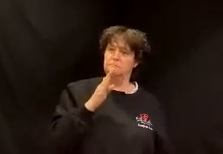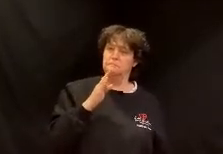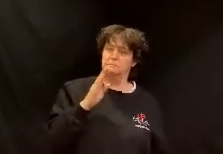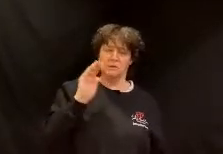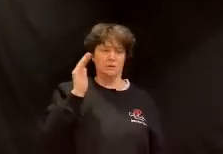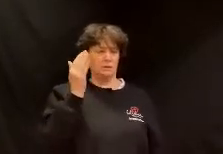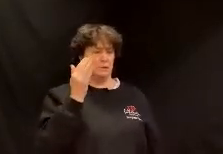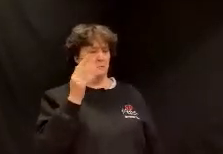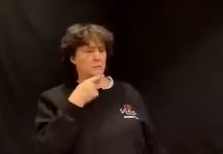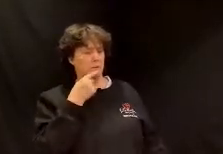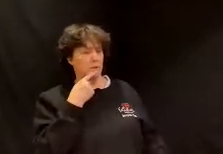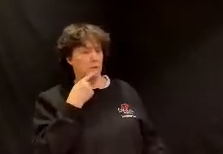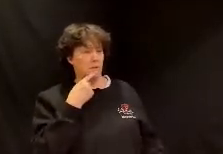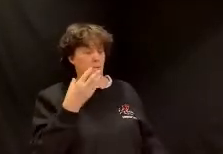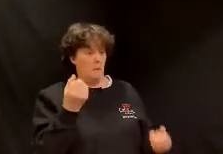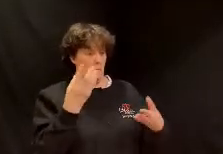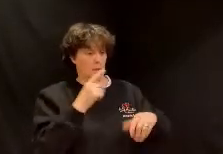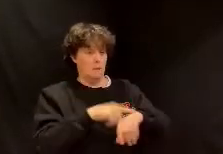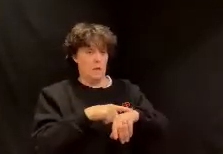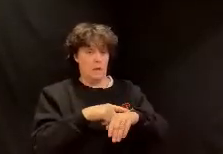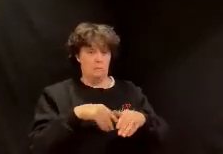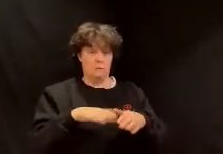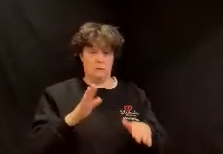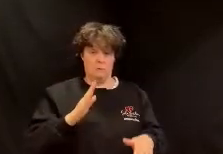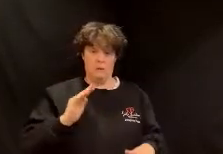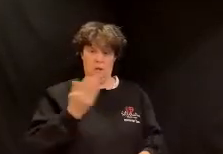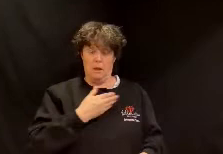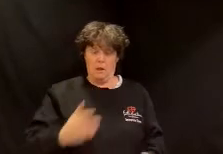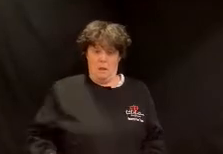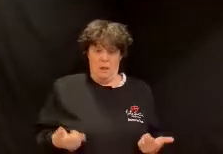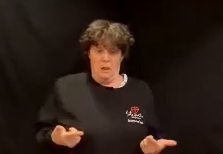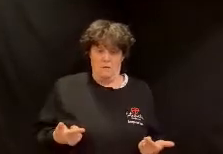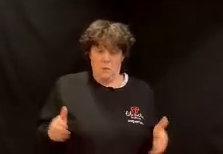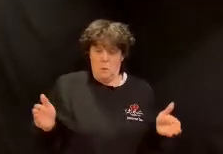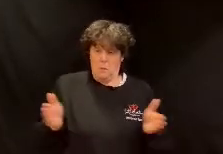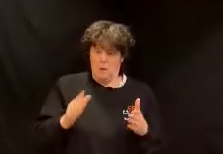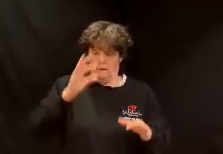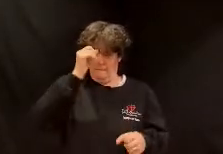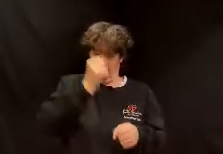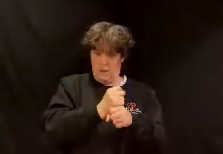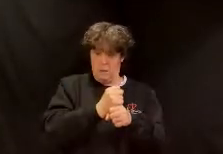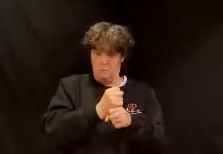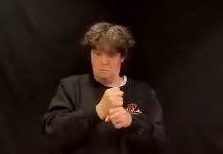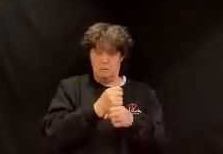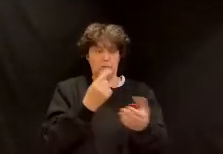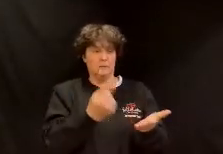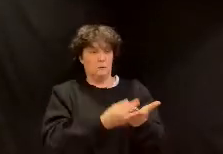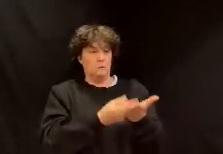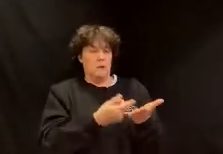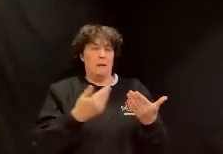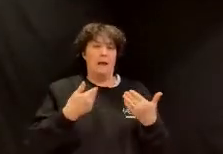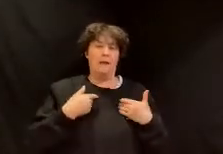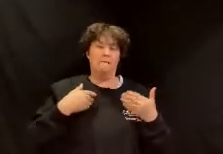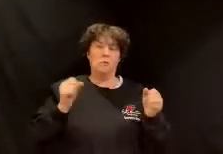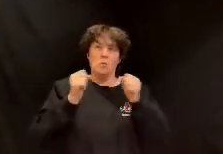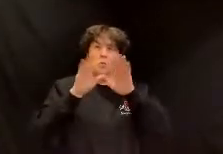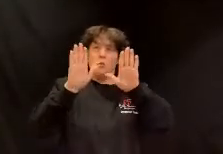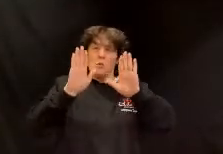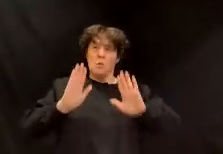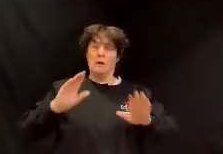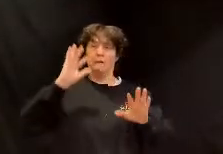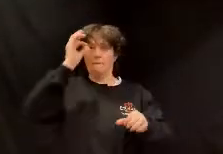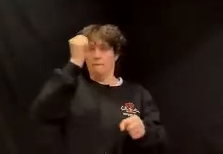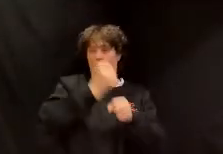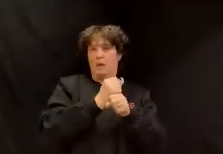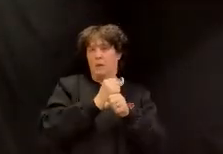He seems to say that there are times in our lives that we can have little faith. There are times in our life that we can have great faith. There's times